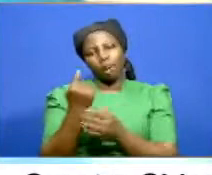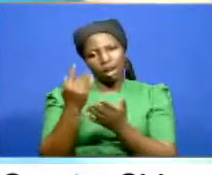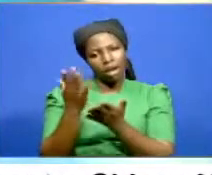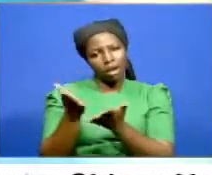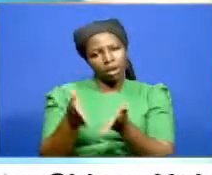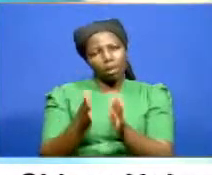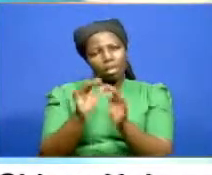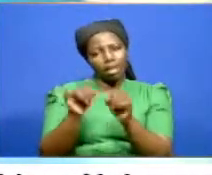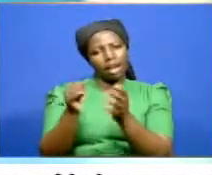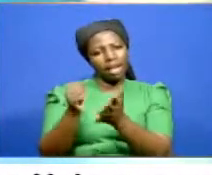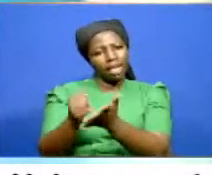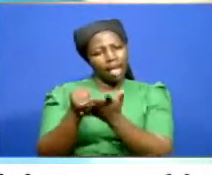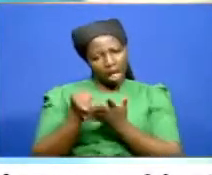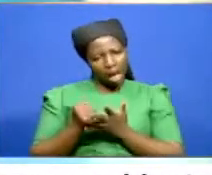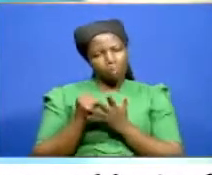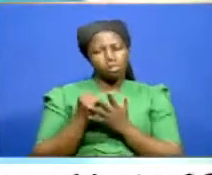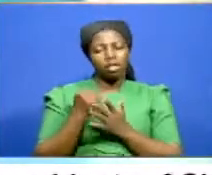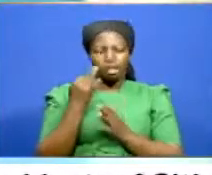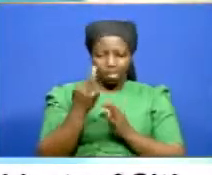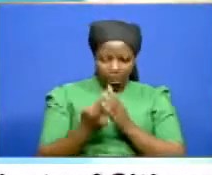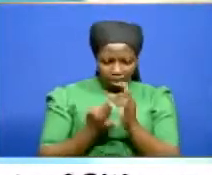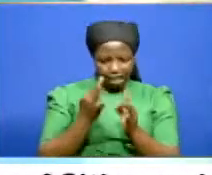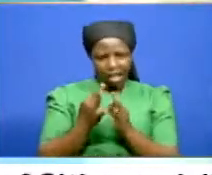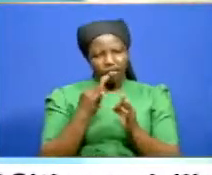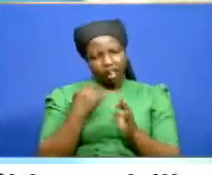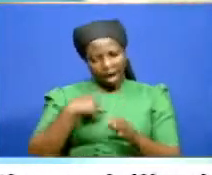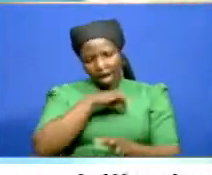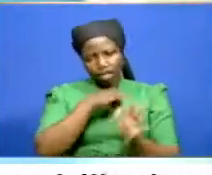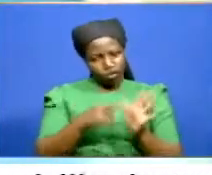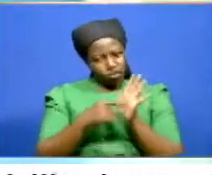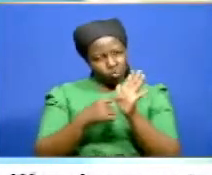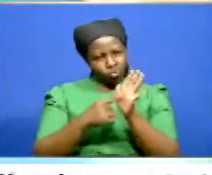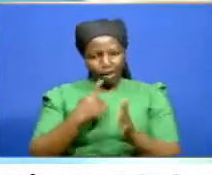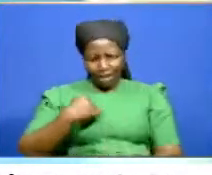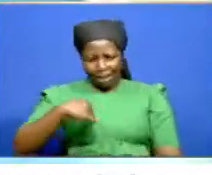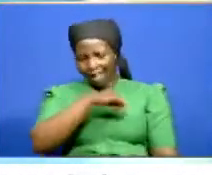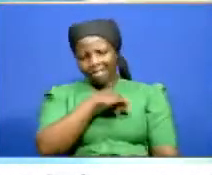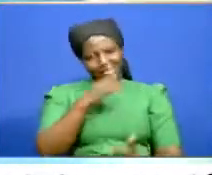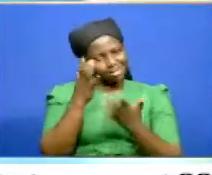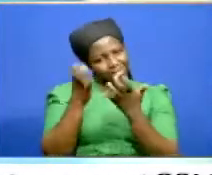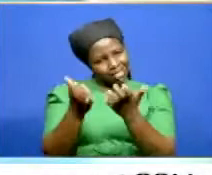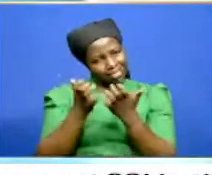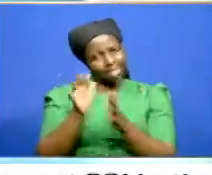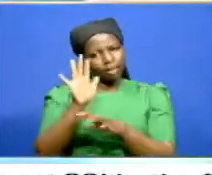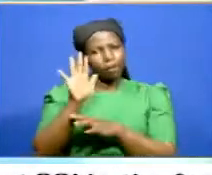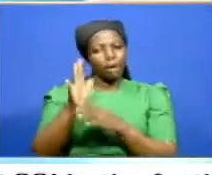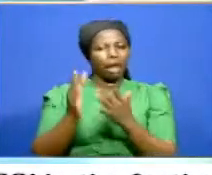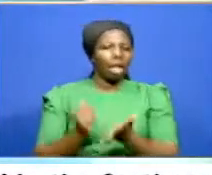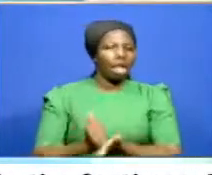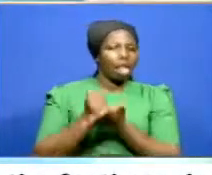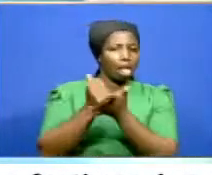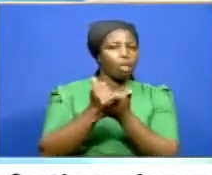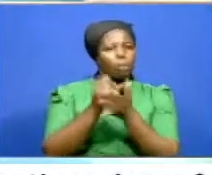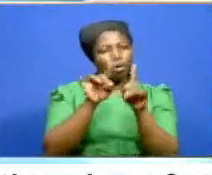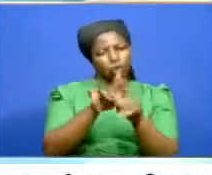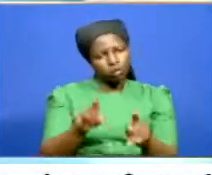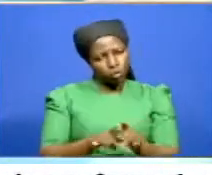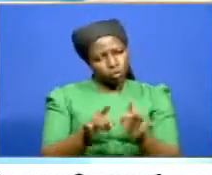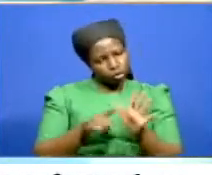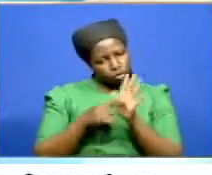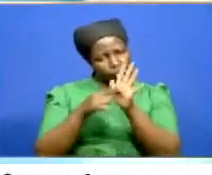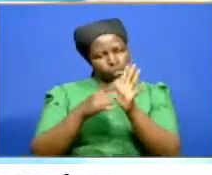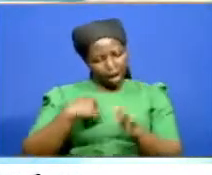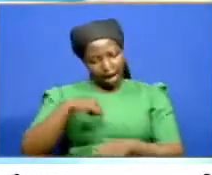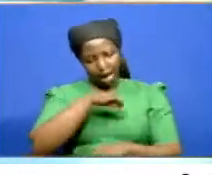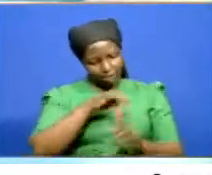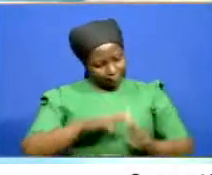is if at all we show them that actually we deserve, you know, the help, and that if at all also we show them that we have some